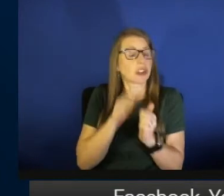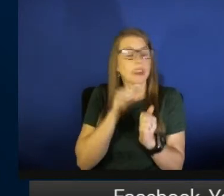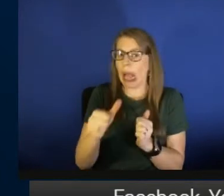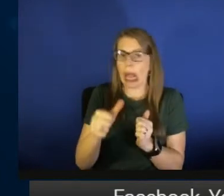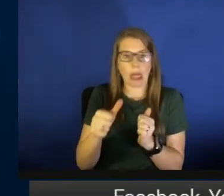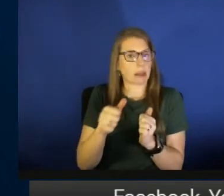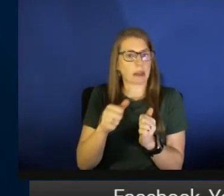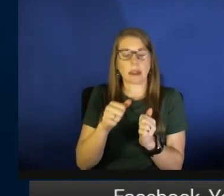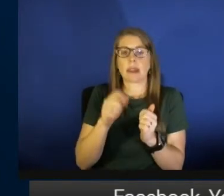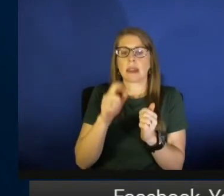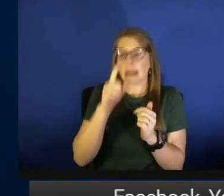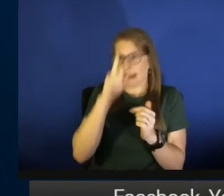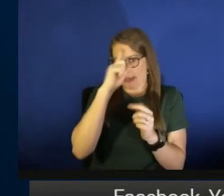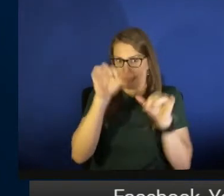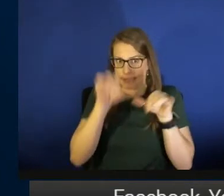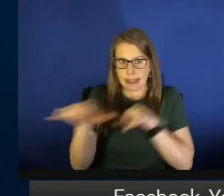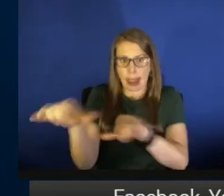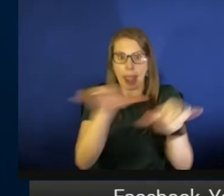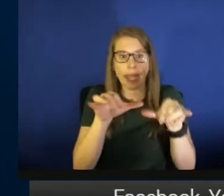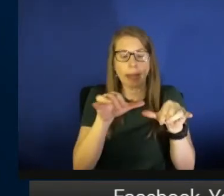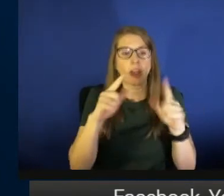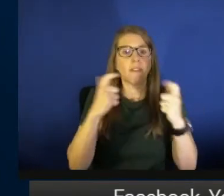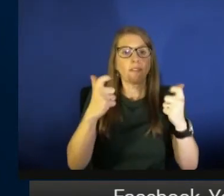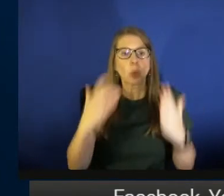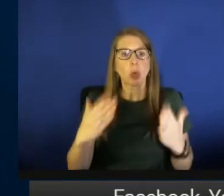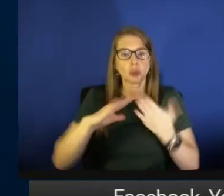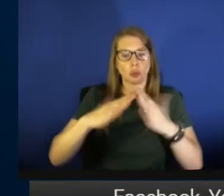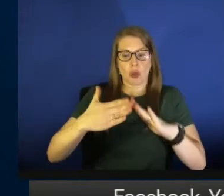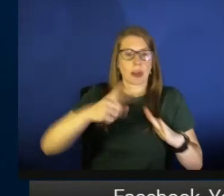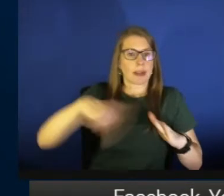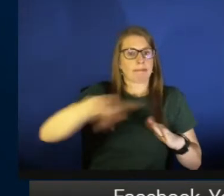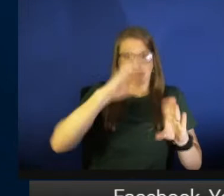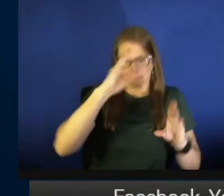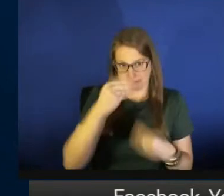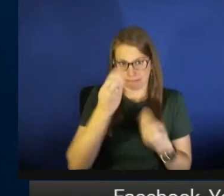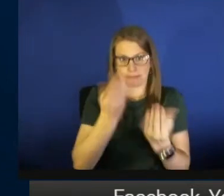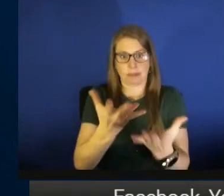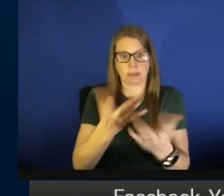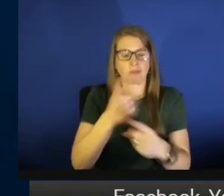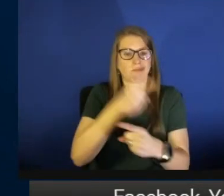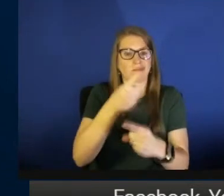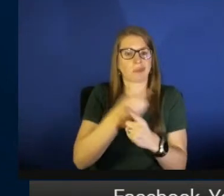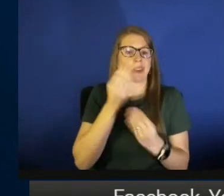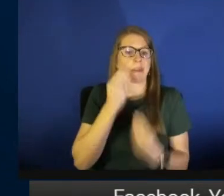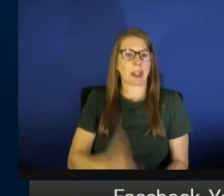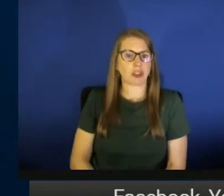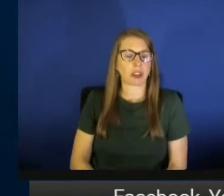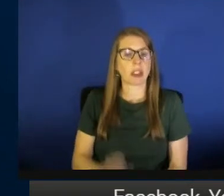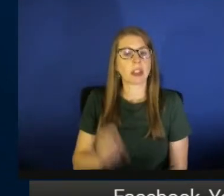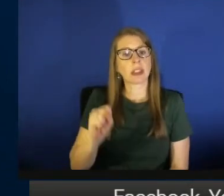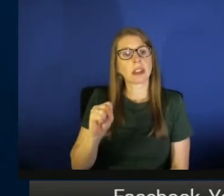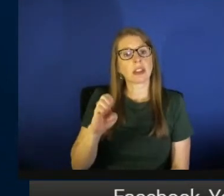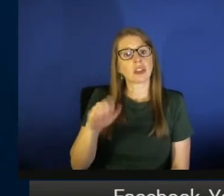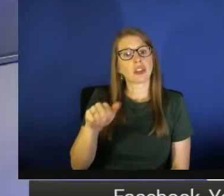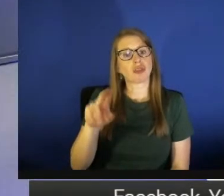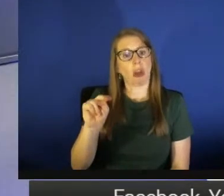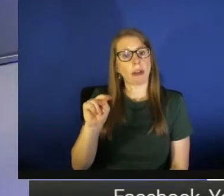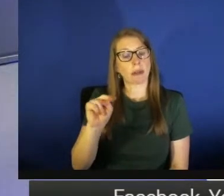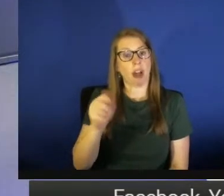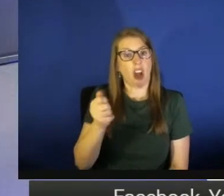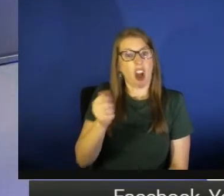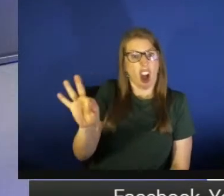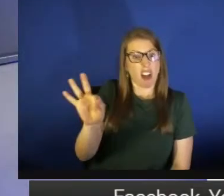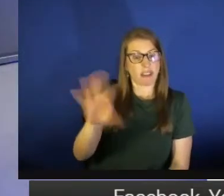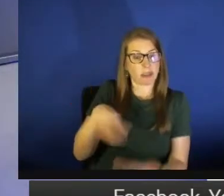same page and getting our viewers and our community all the right, correct, accurate information. Sean, were you able to turn it off when you would go home at night, or was it